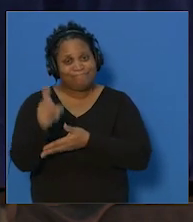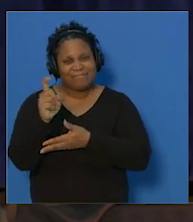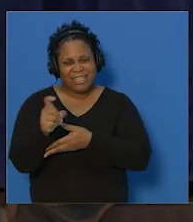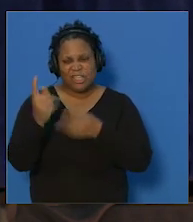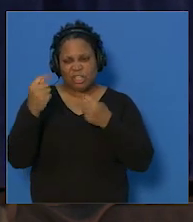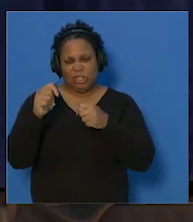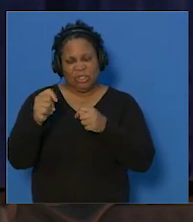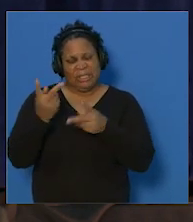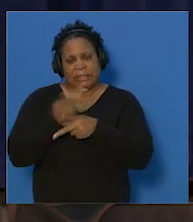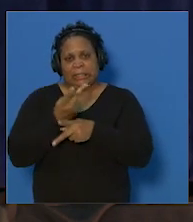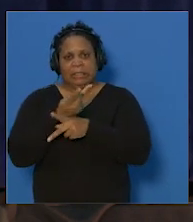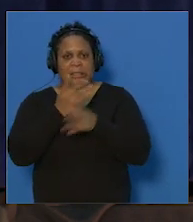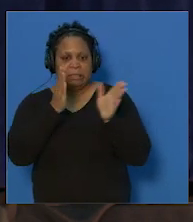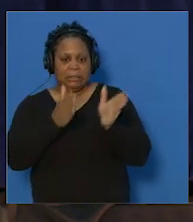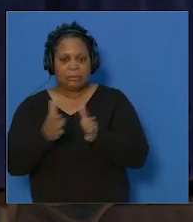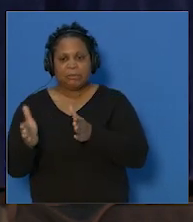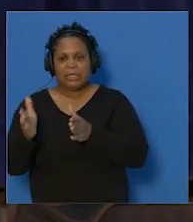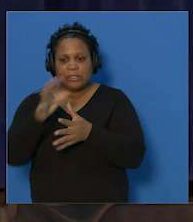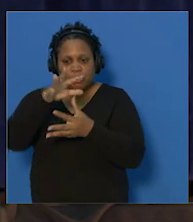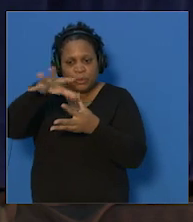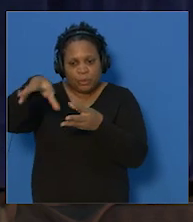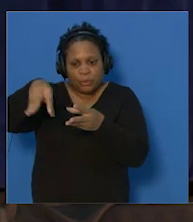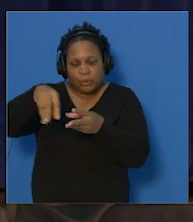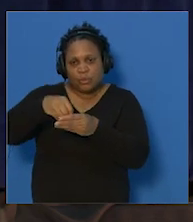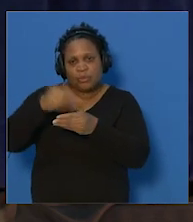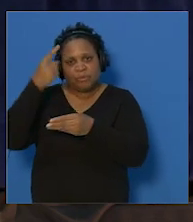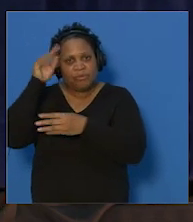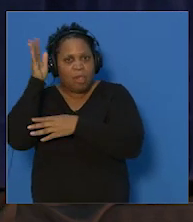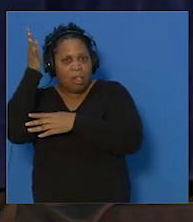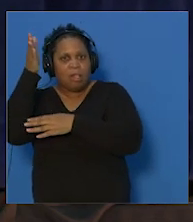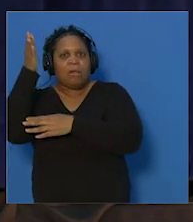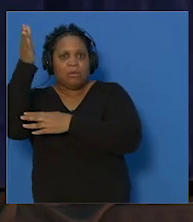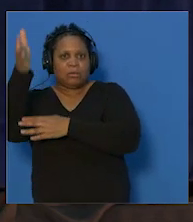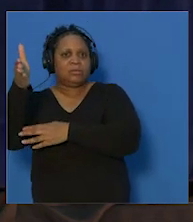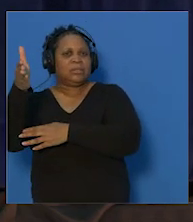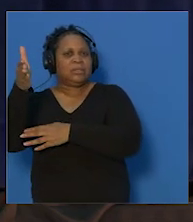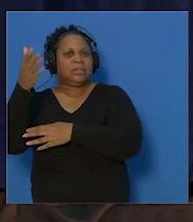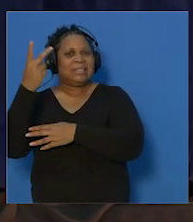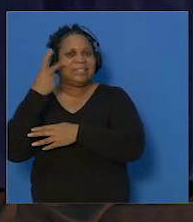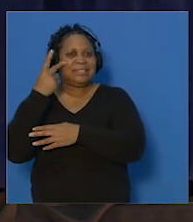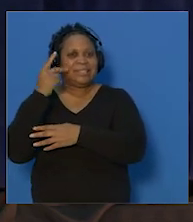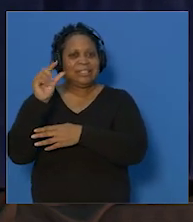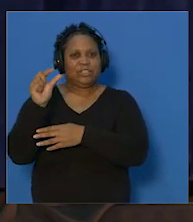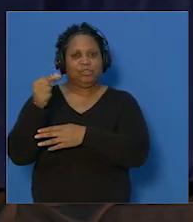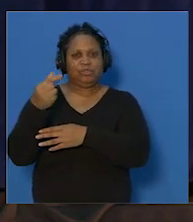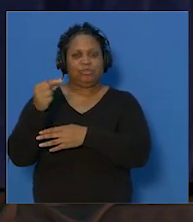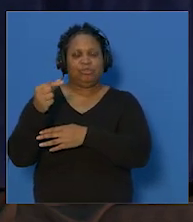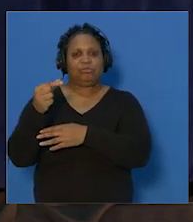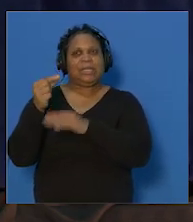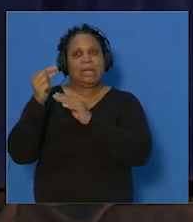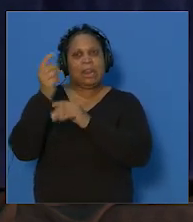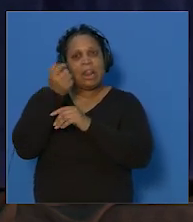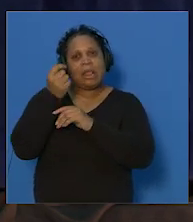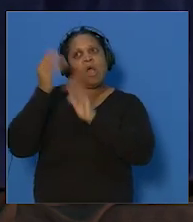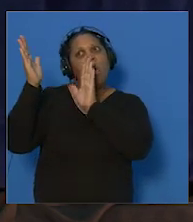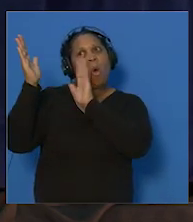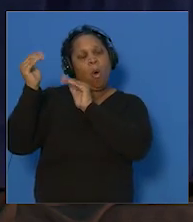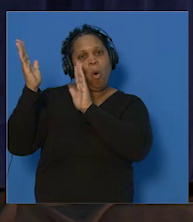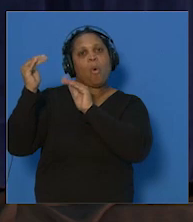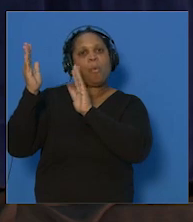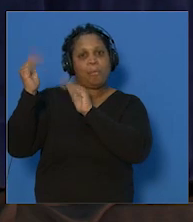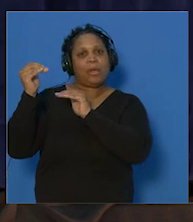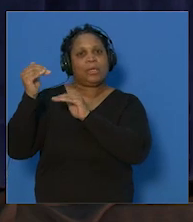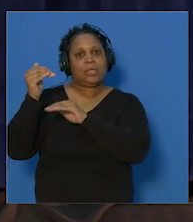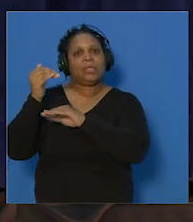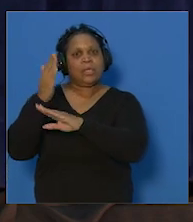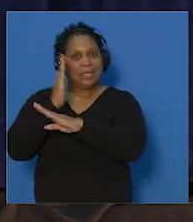at a plan to wrap these services around for the long term. This is where we see green shoots of hope in the